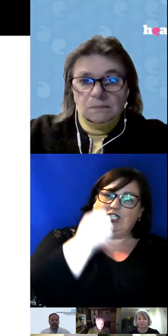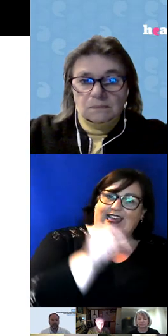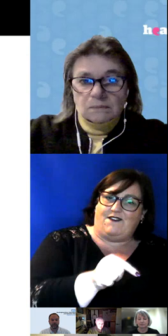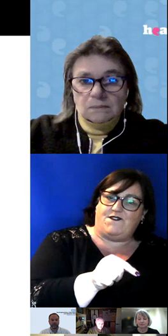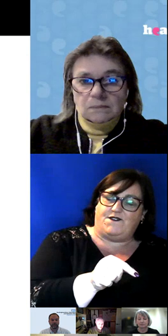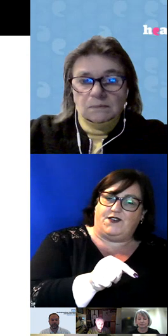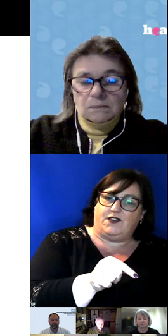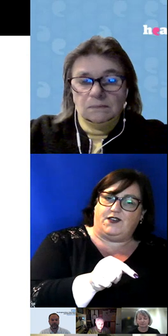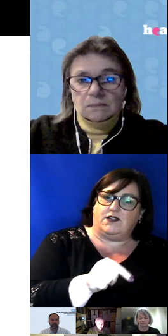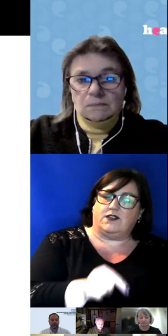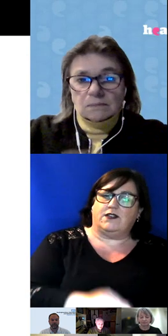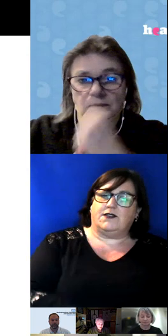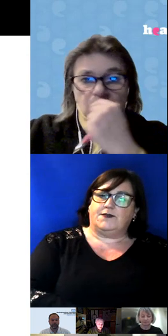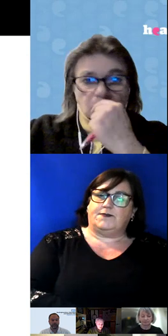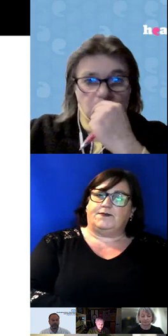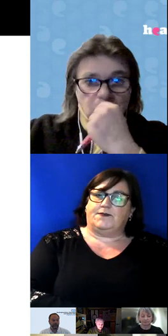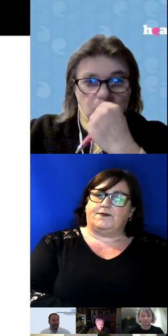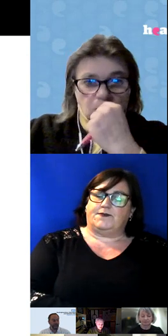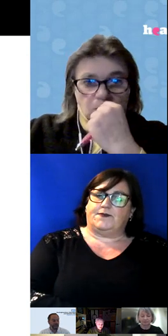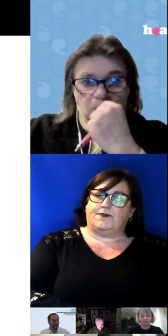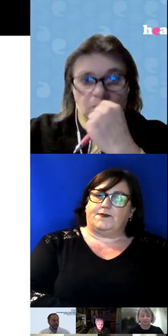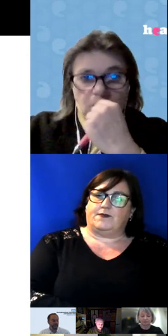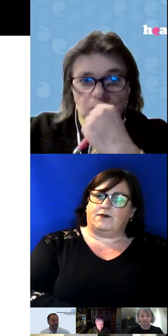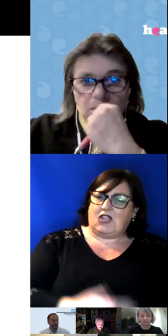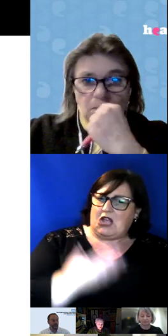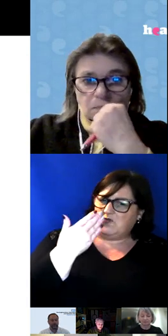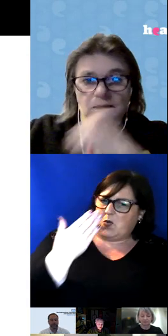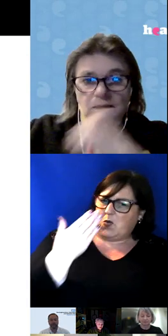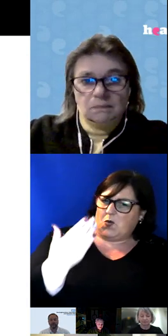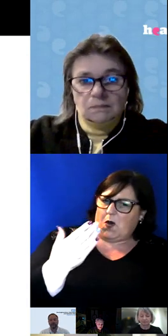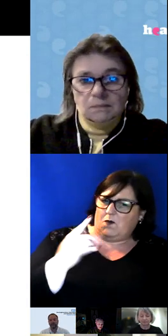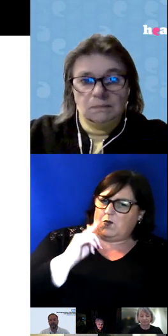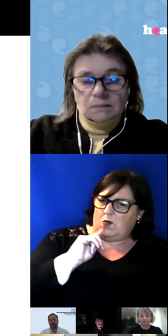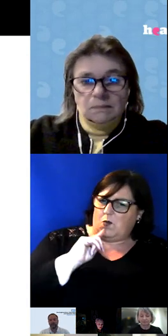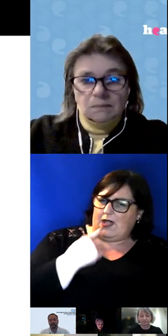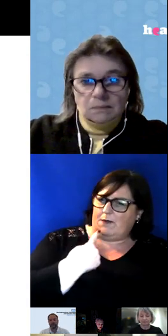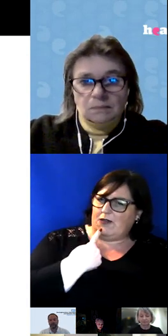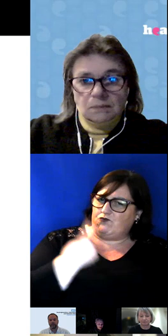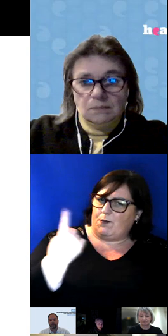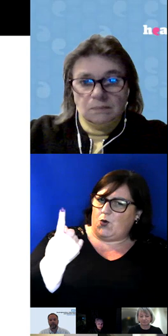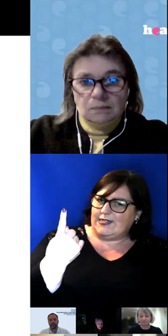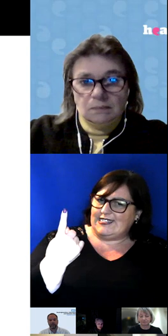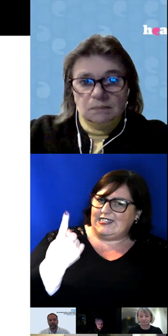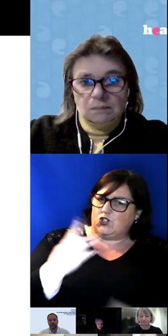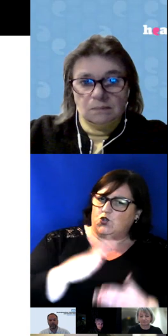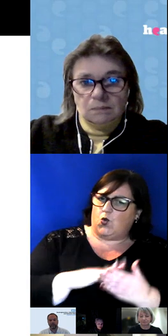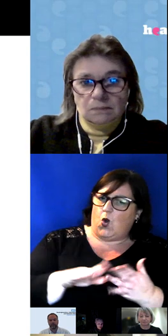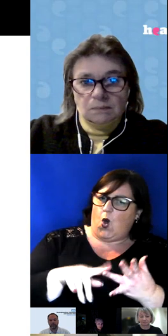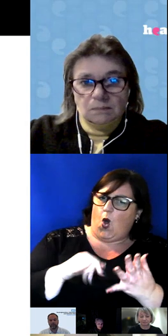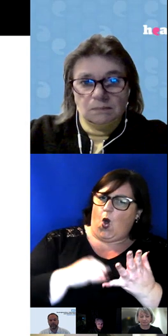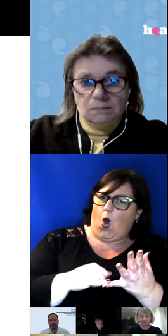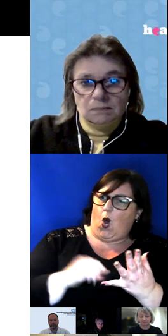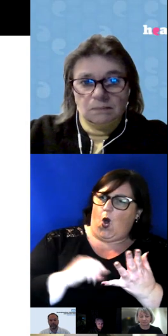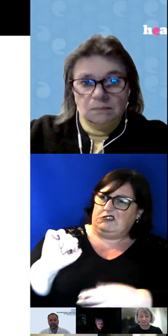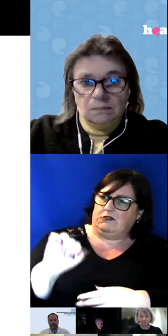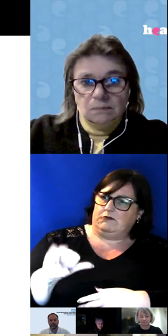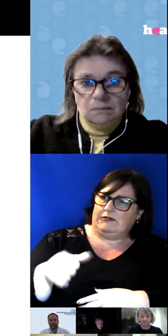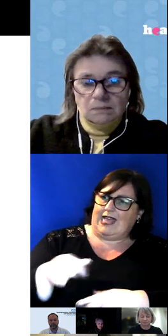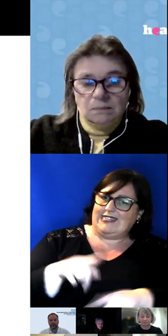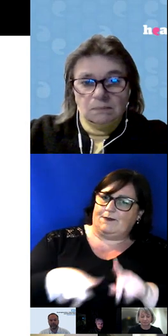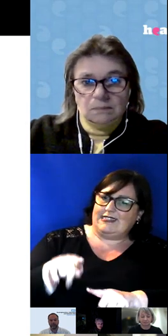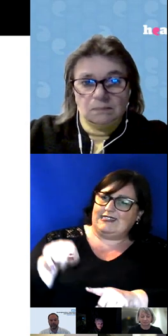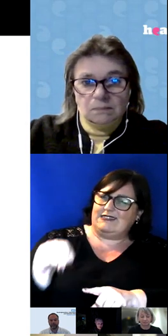will be having a report to the next meeting of HOSC, which is in February, in terms of which of our recommendations have been accepted.